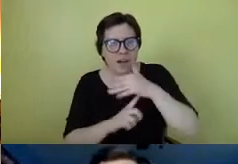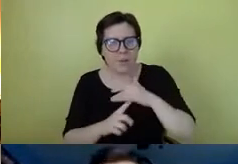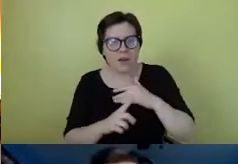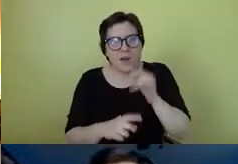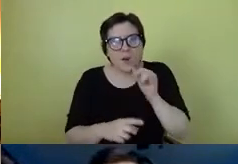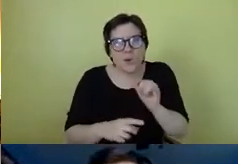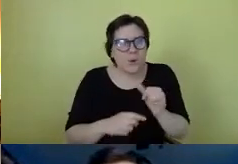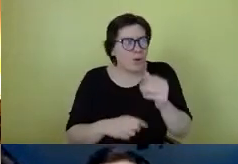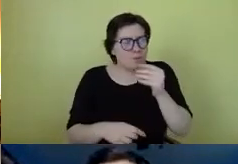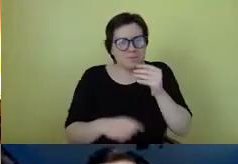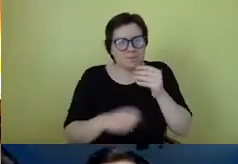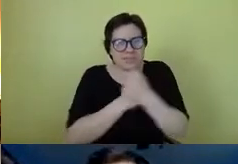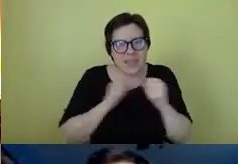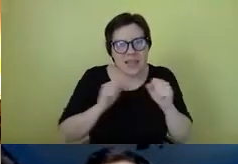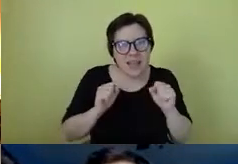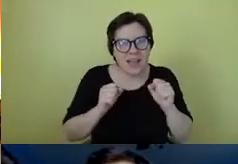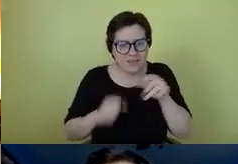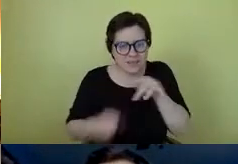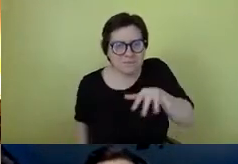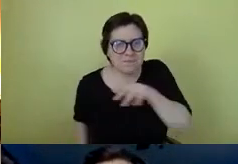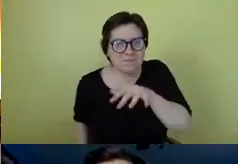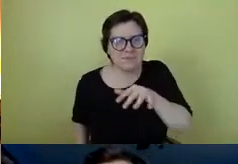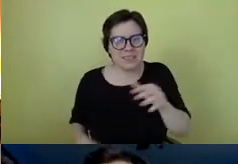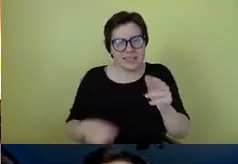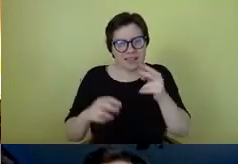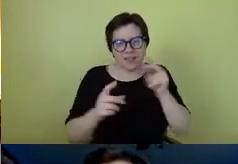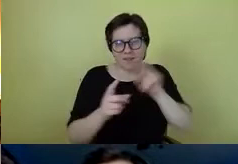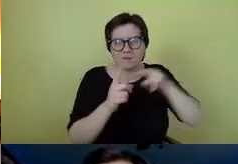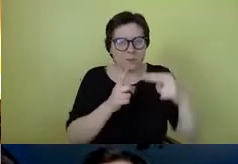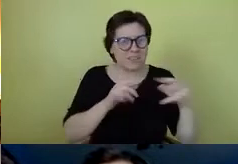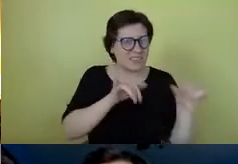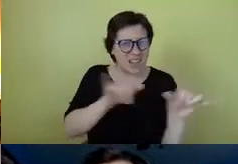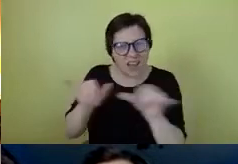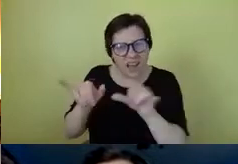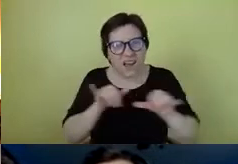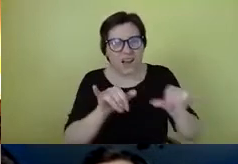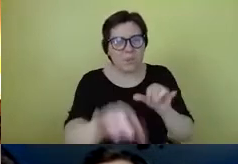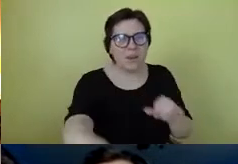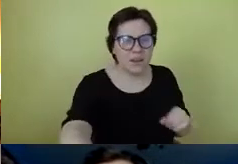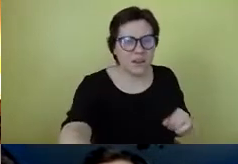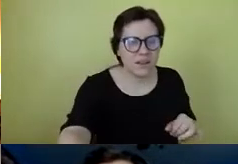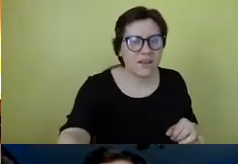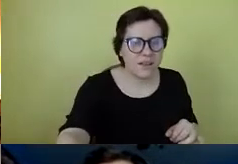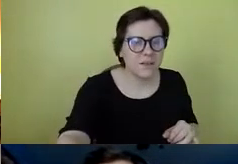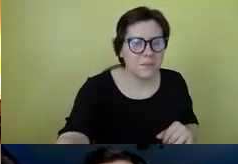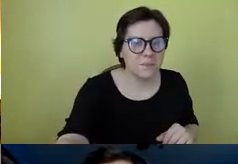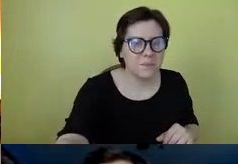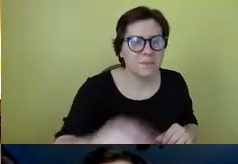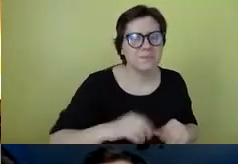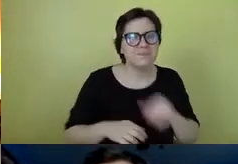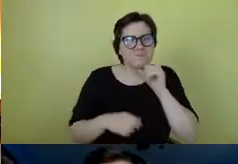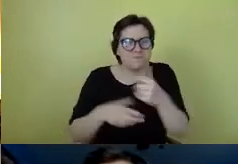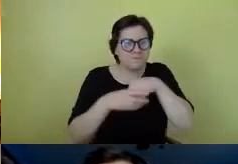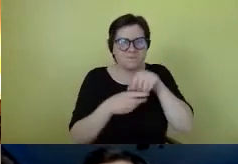where everybody sees the world as you do. You know, you are no longer in a situation